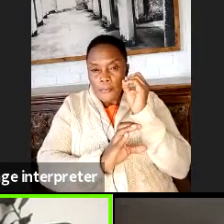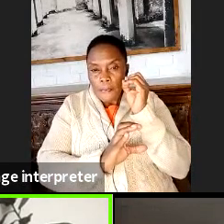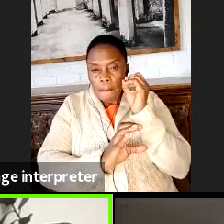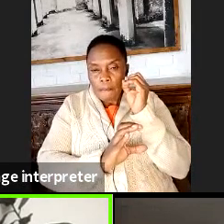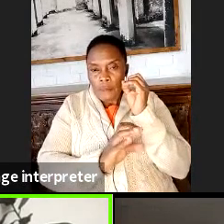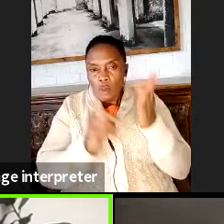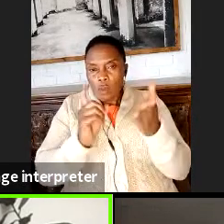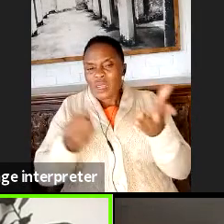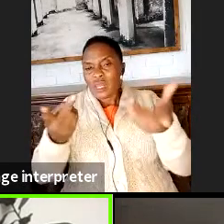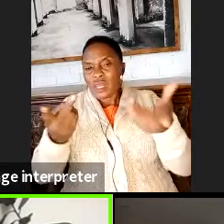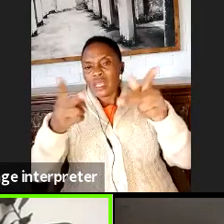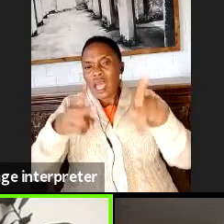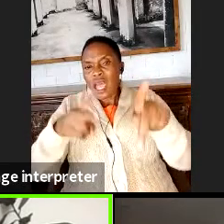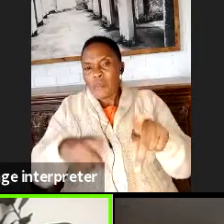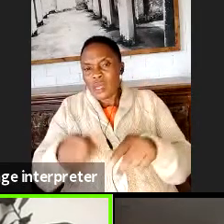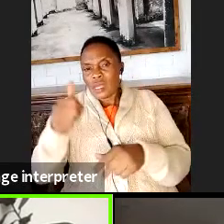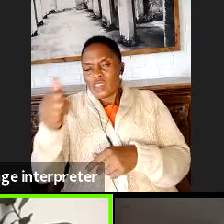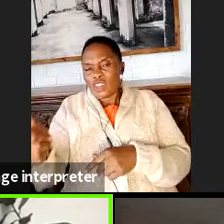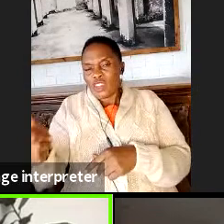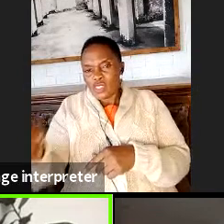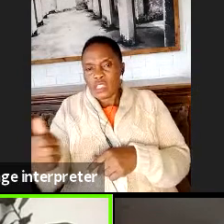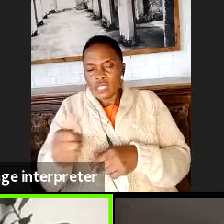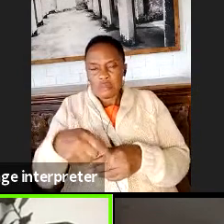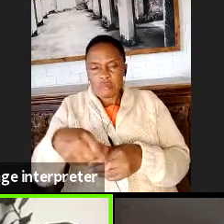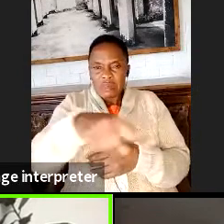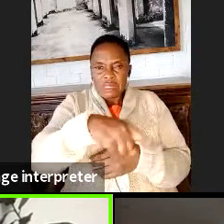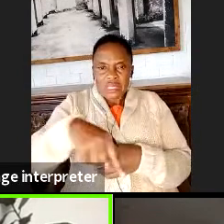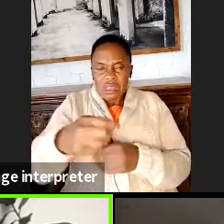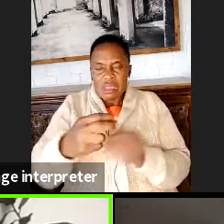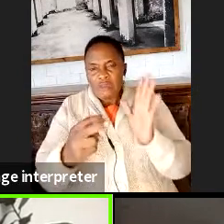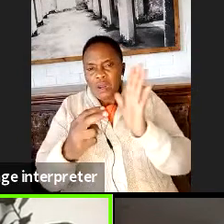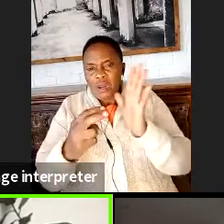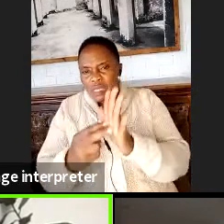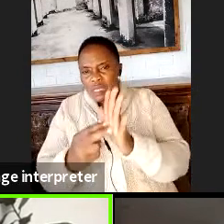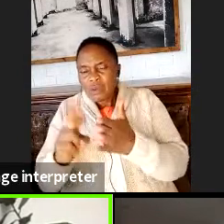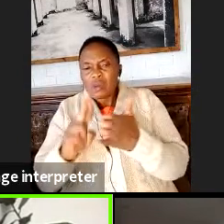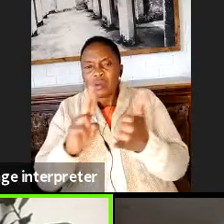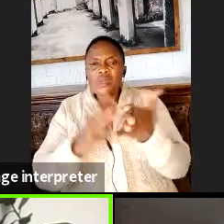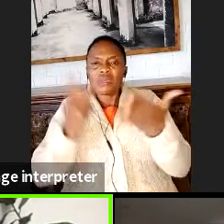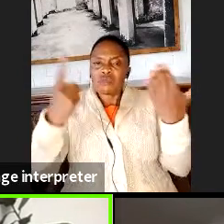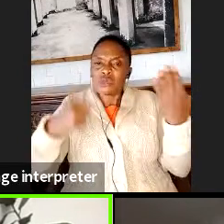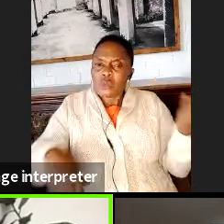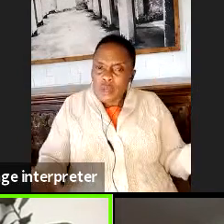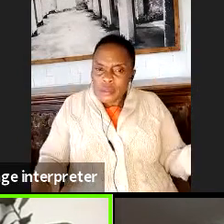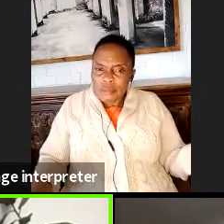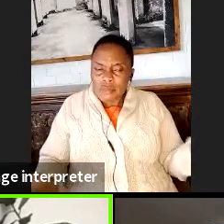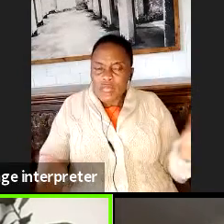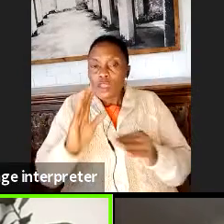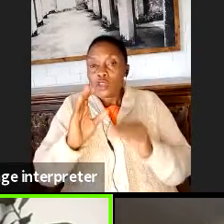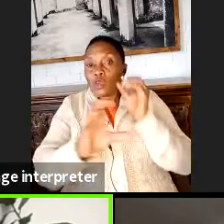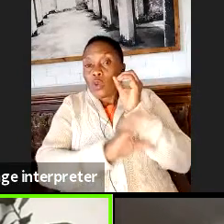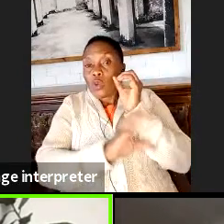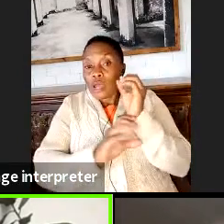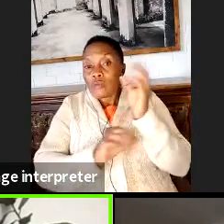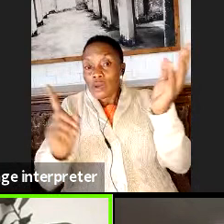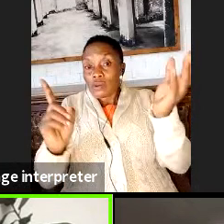has happened in each cycle. So for example, what recommendations your country has